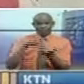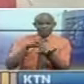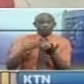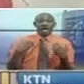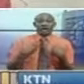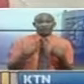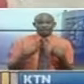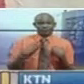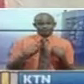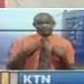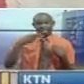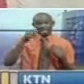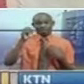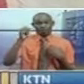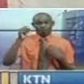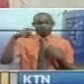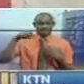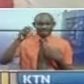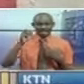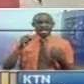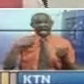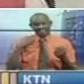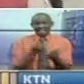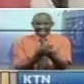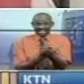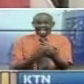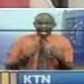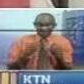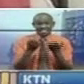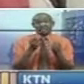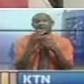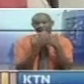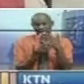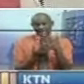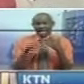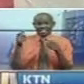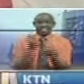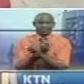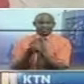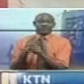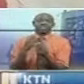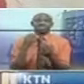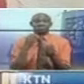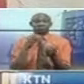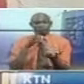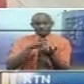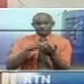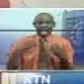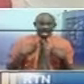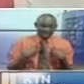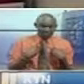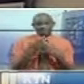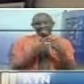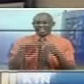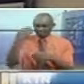have hemophilia, those people who have cancers, and those people who have conditions require blood on daily